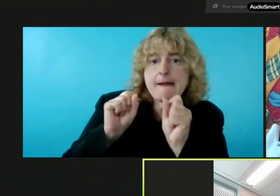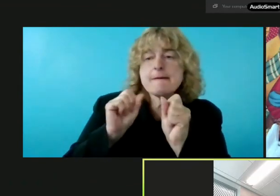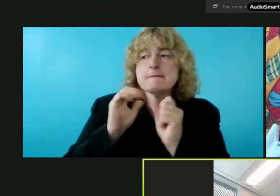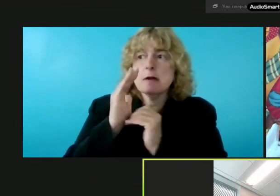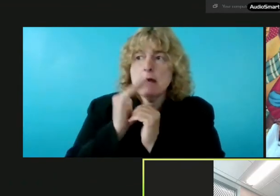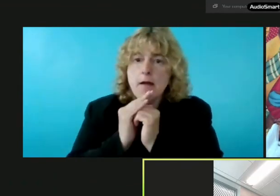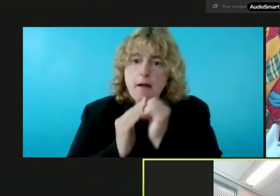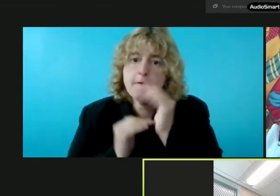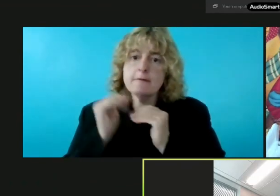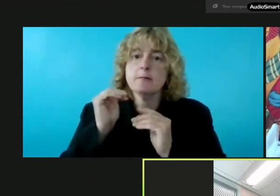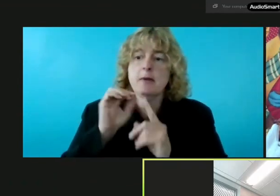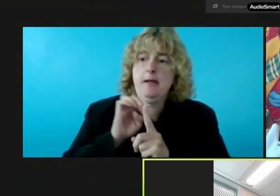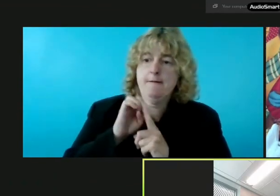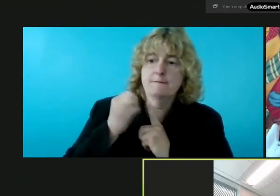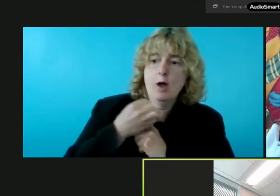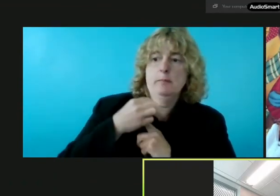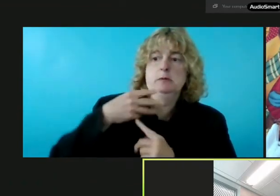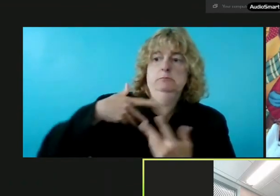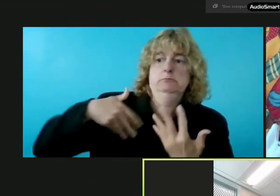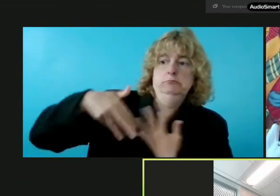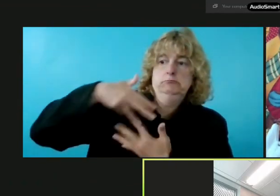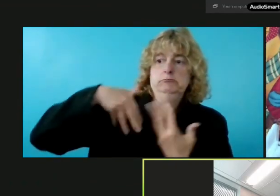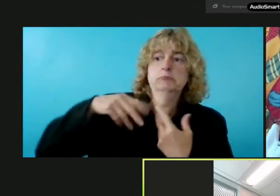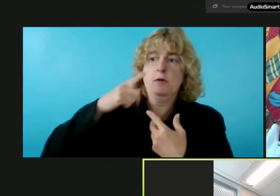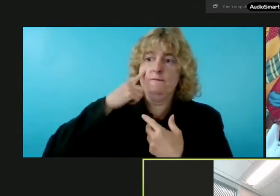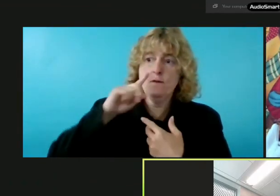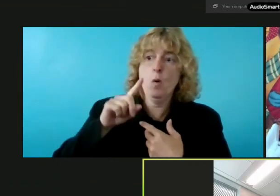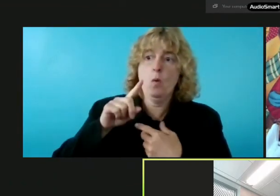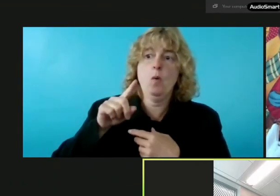comfortable environment for those employees to return back to work.